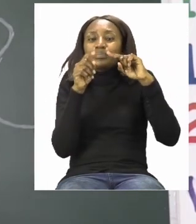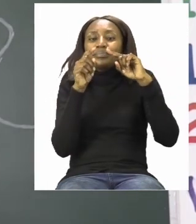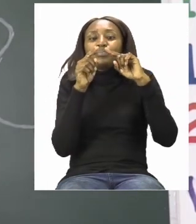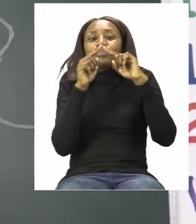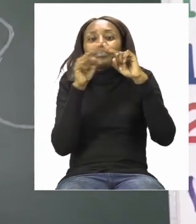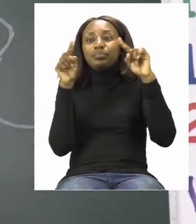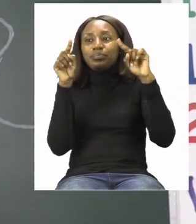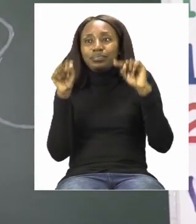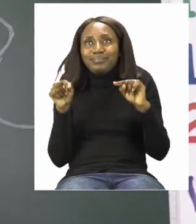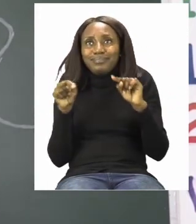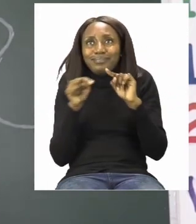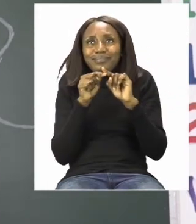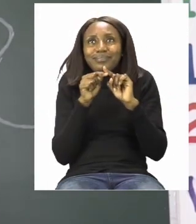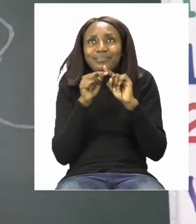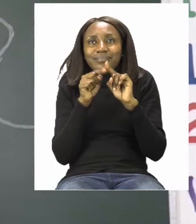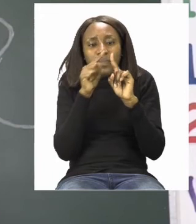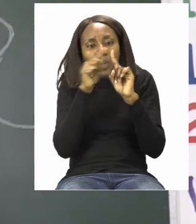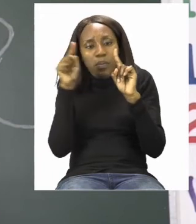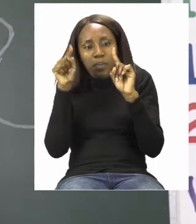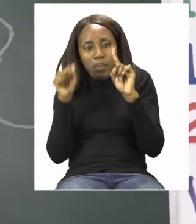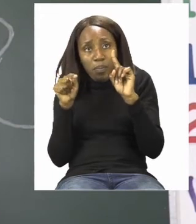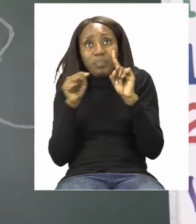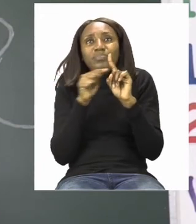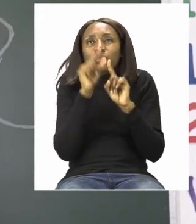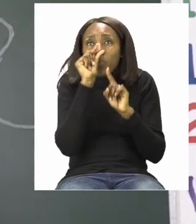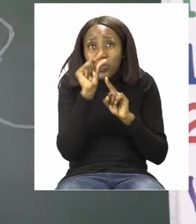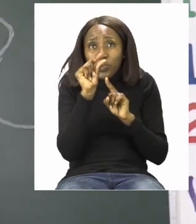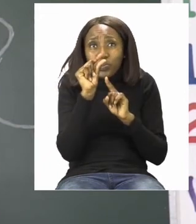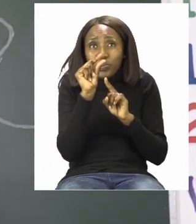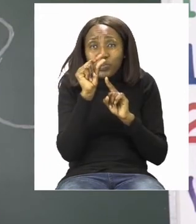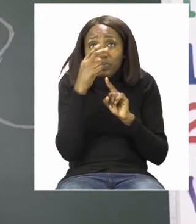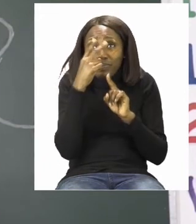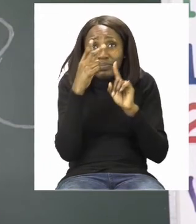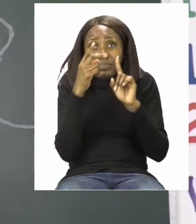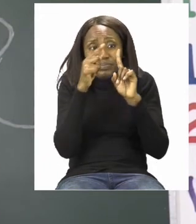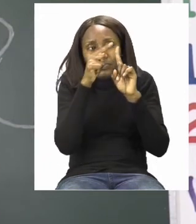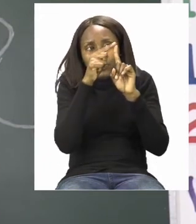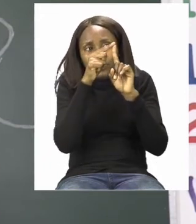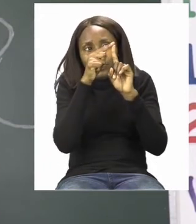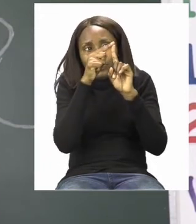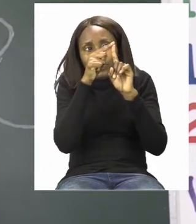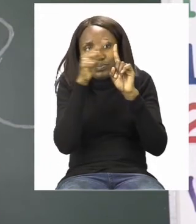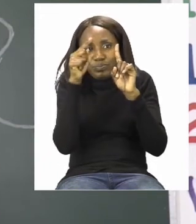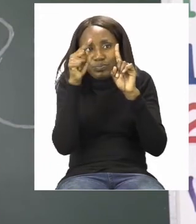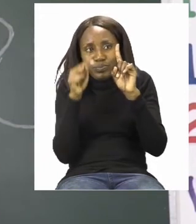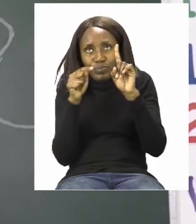a square. Now, as you can see, our square is a box.